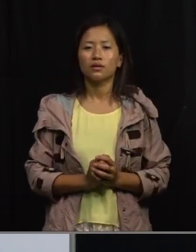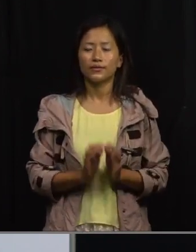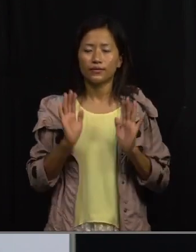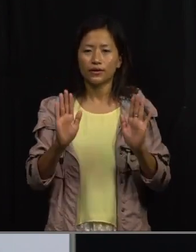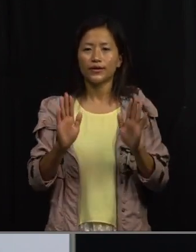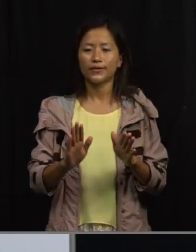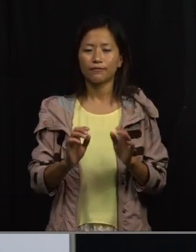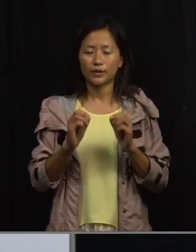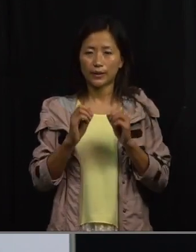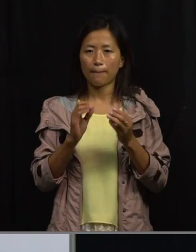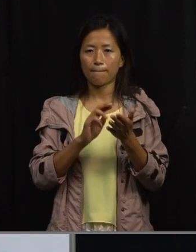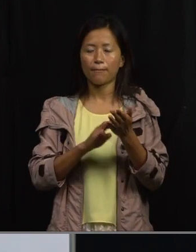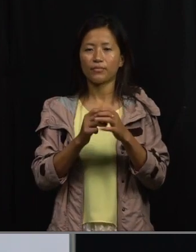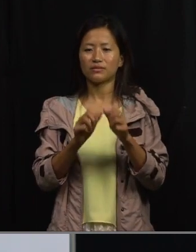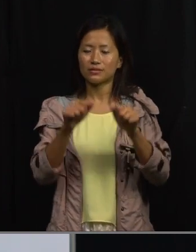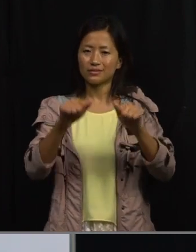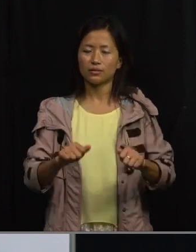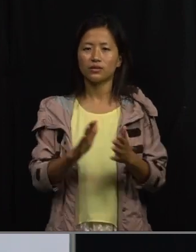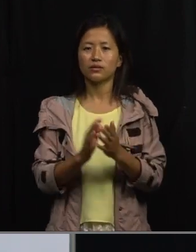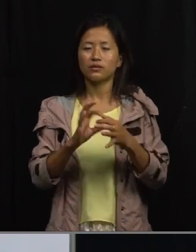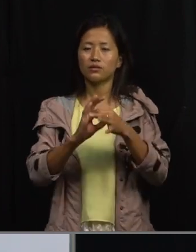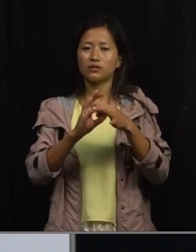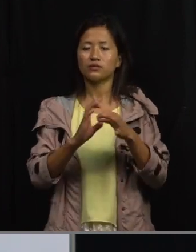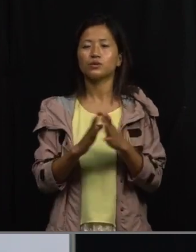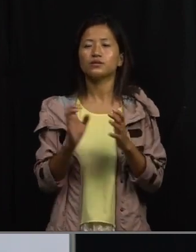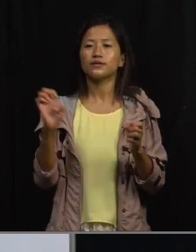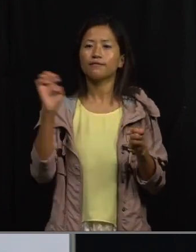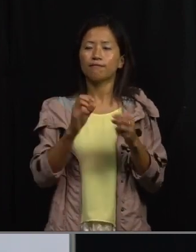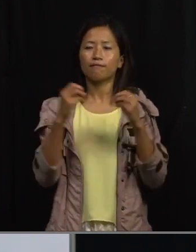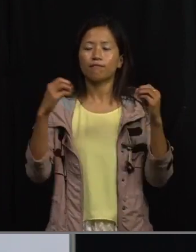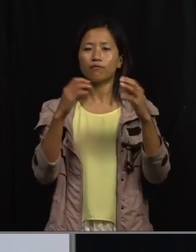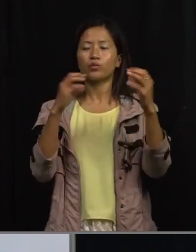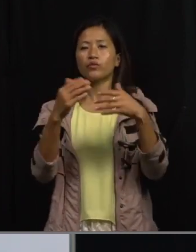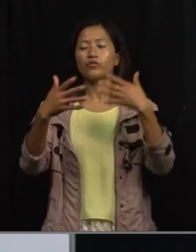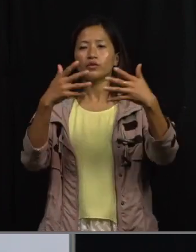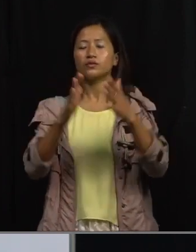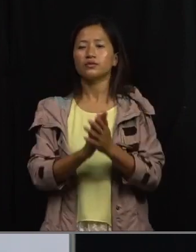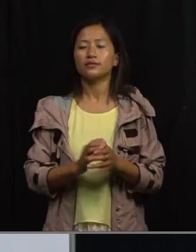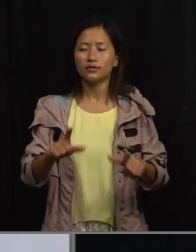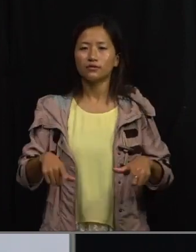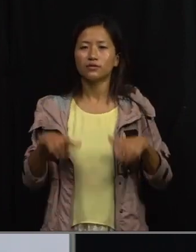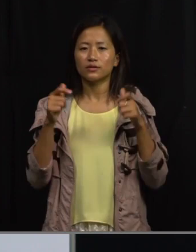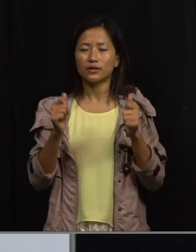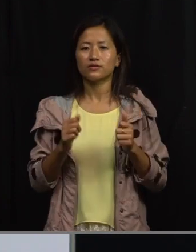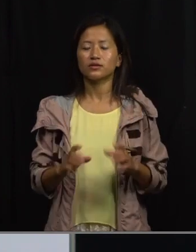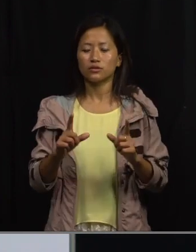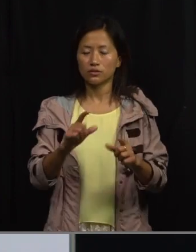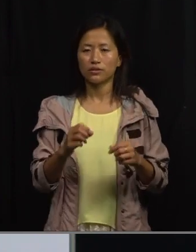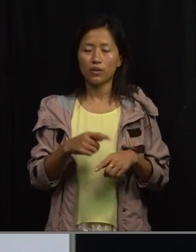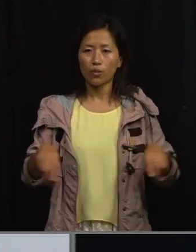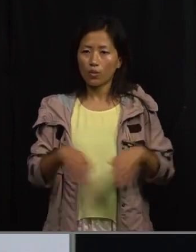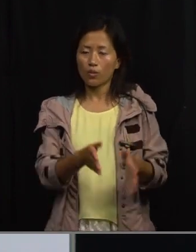they have maintained a stable relationship with the environment, and they lived a very satisfying way of